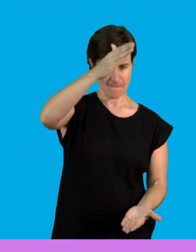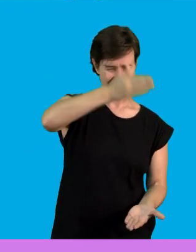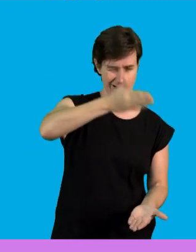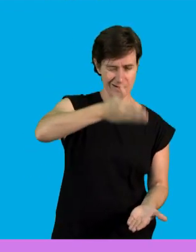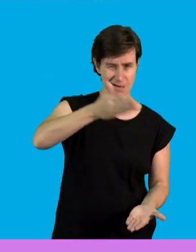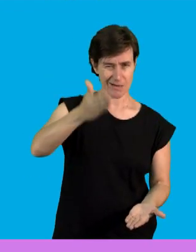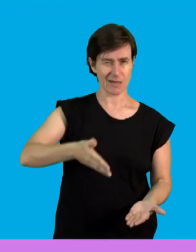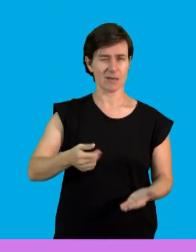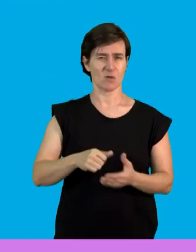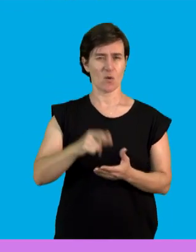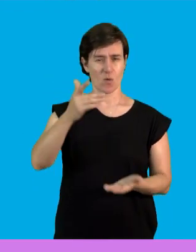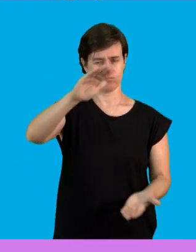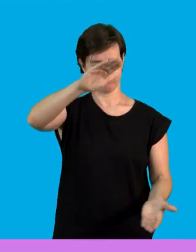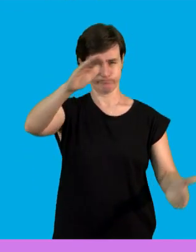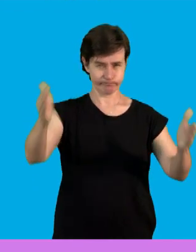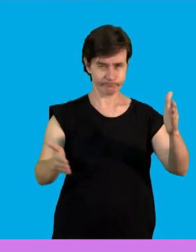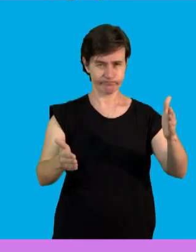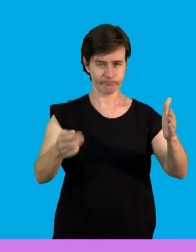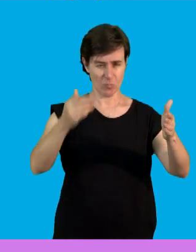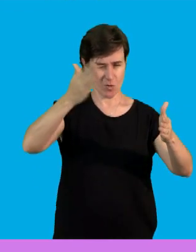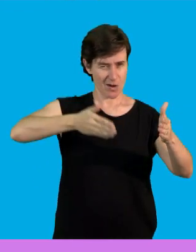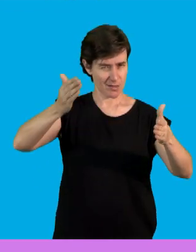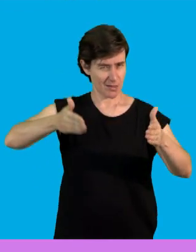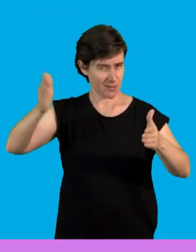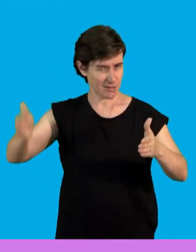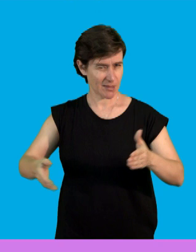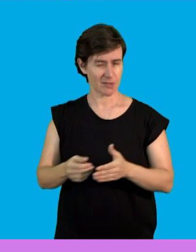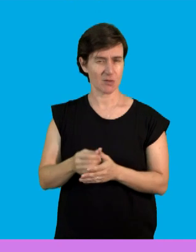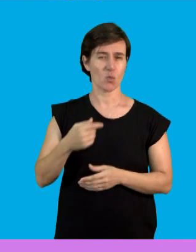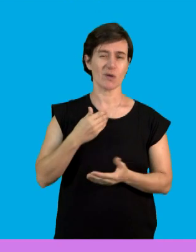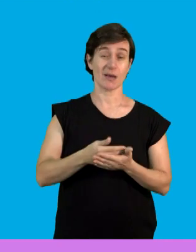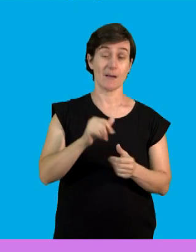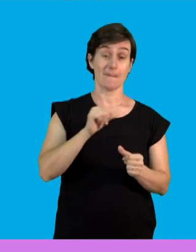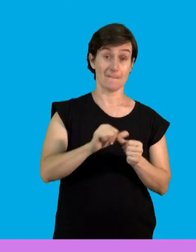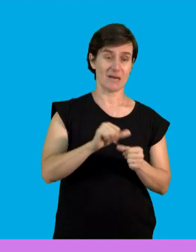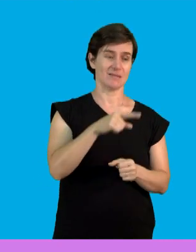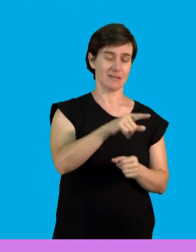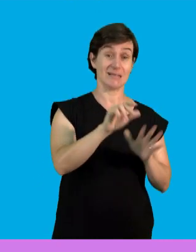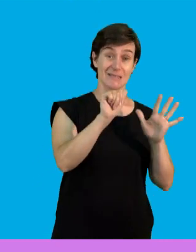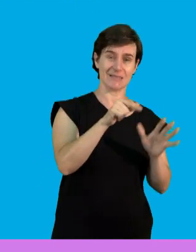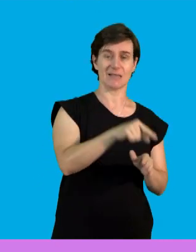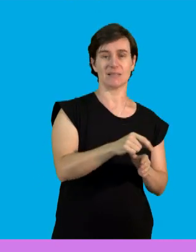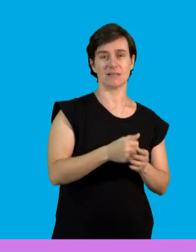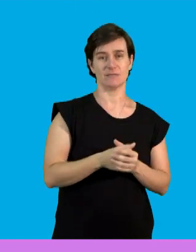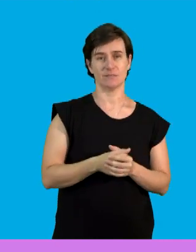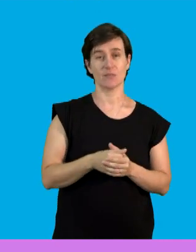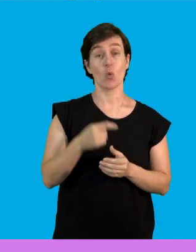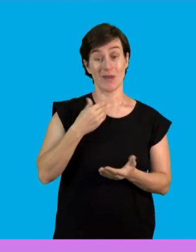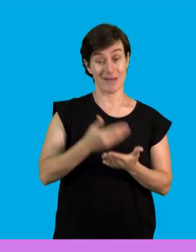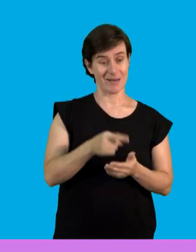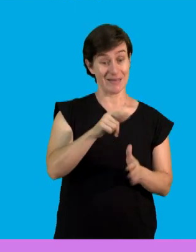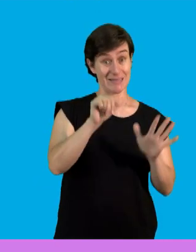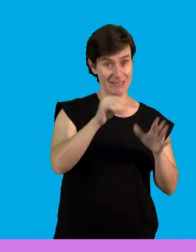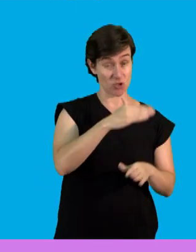is 5. So meaning, if we pack the length and the length towards the width and the width, we